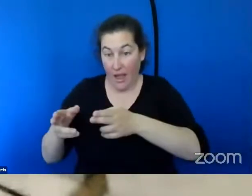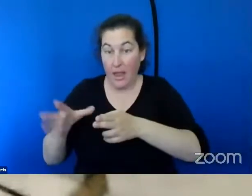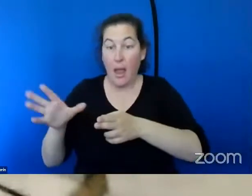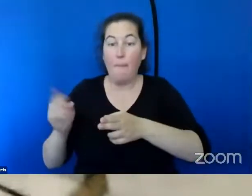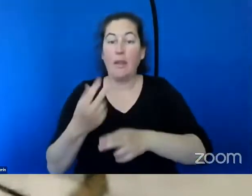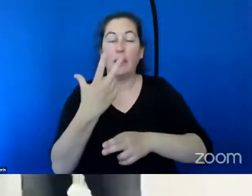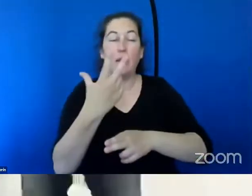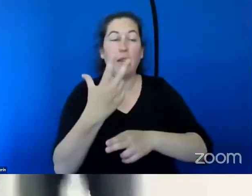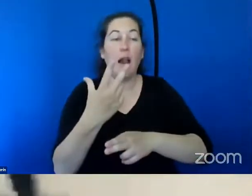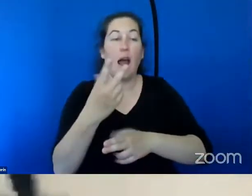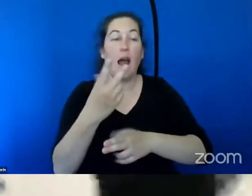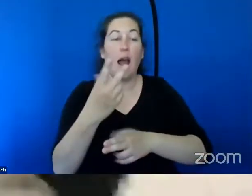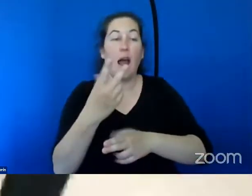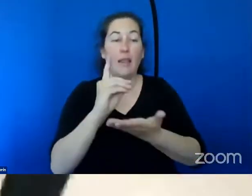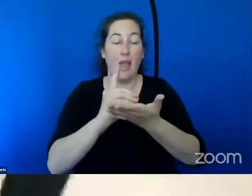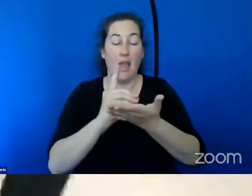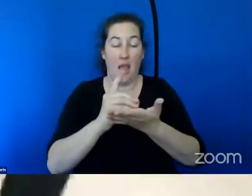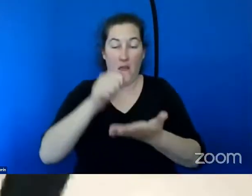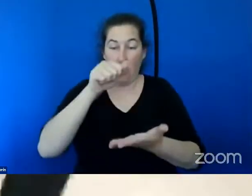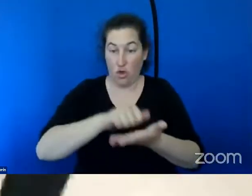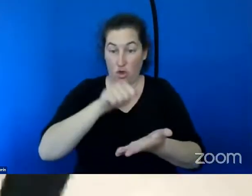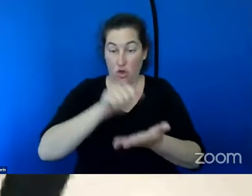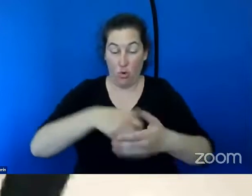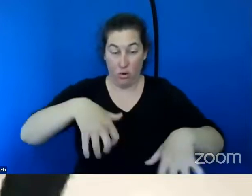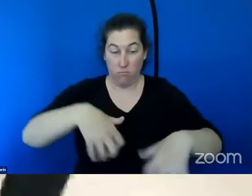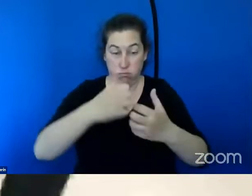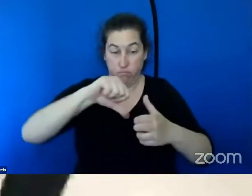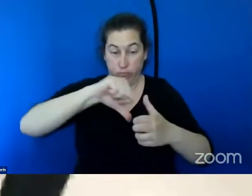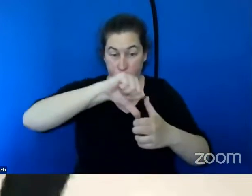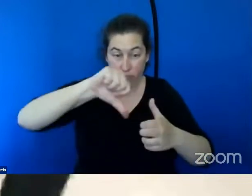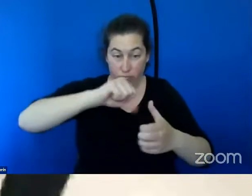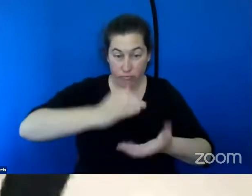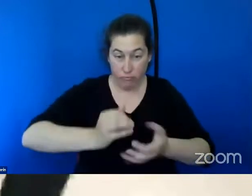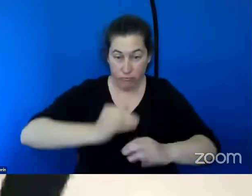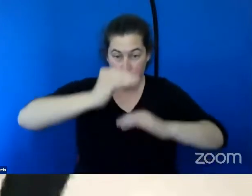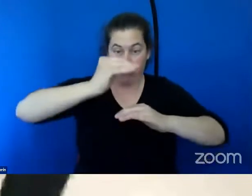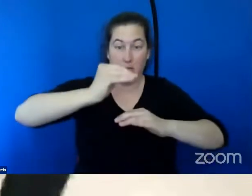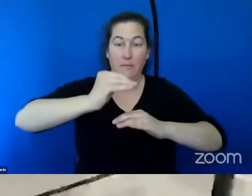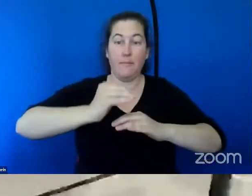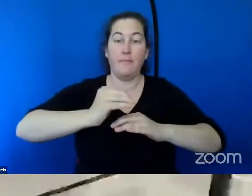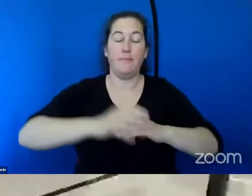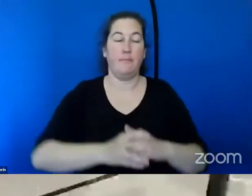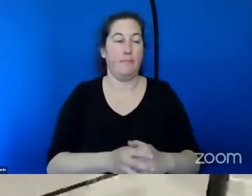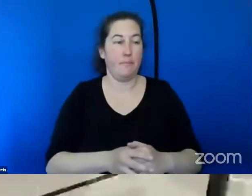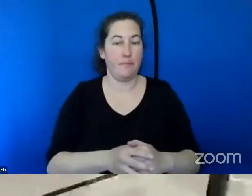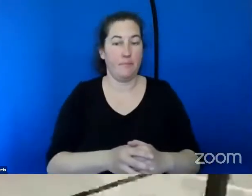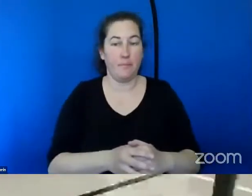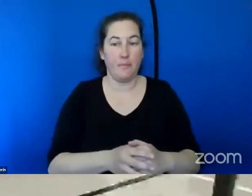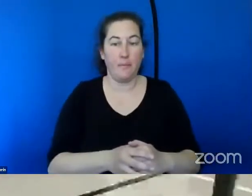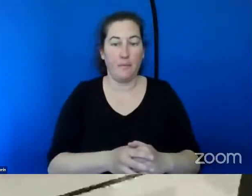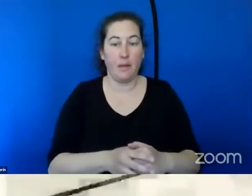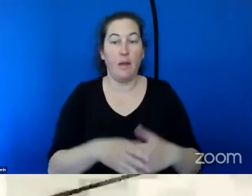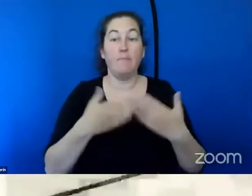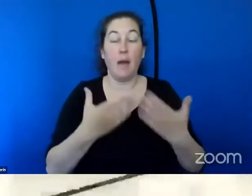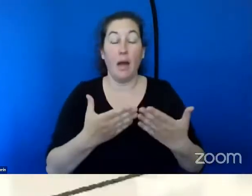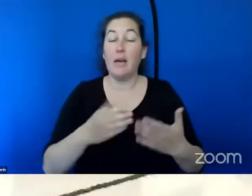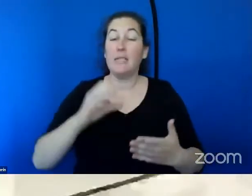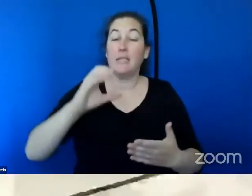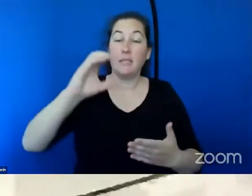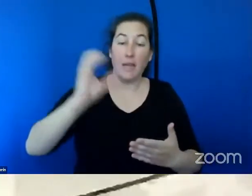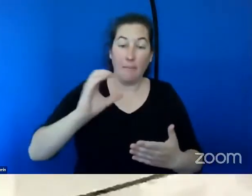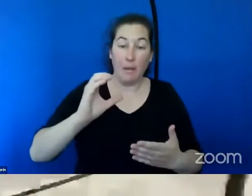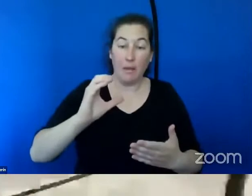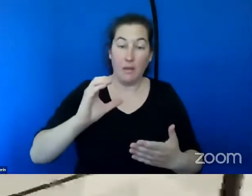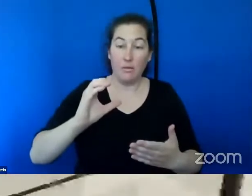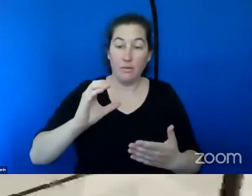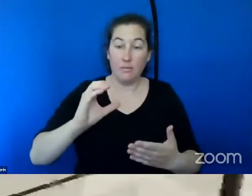here, Yayat, and make sure that he doesn't get beaten by the clock, which was the story for ex-Opera. And Tony Forsberg, here